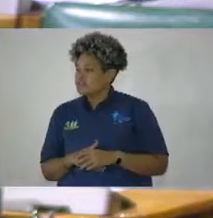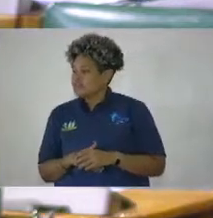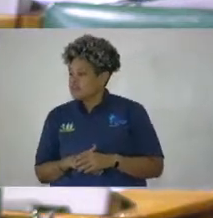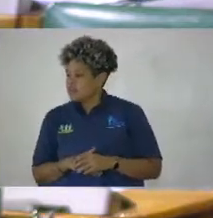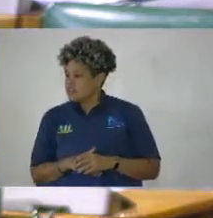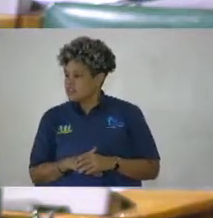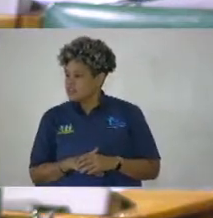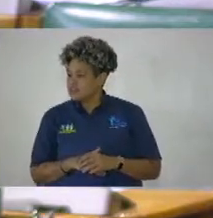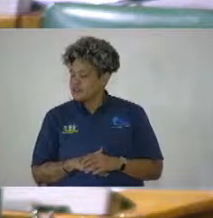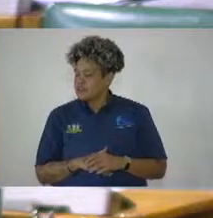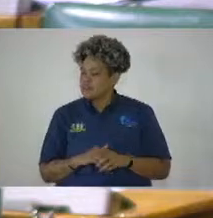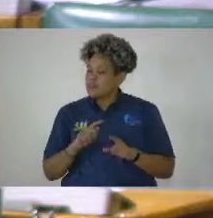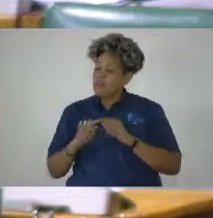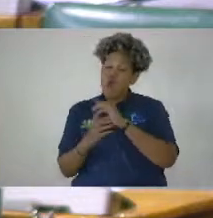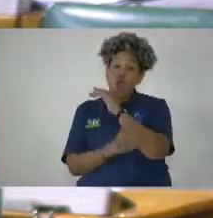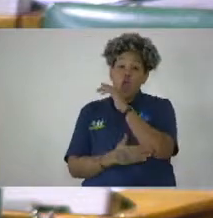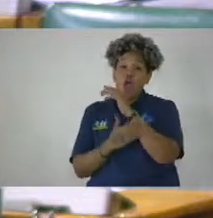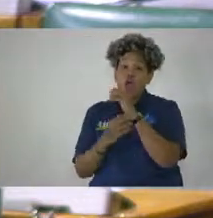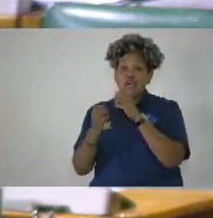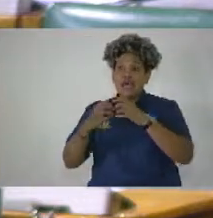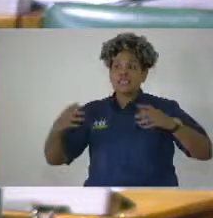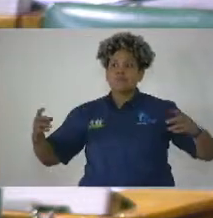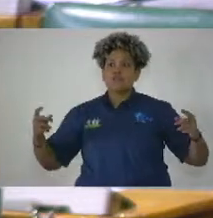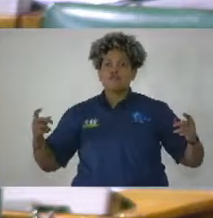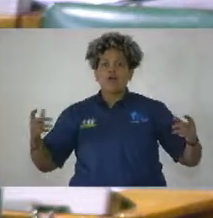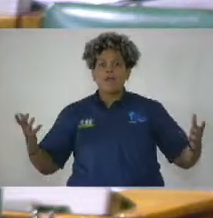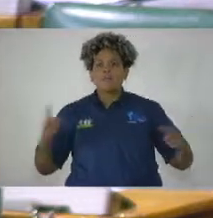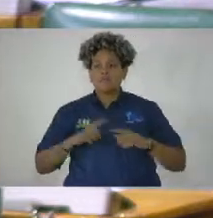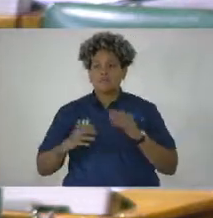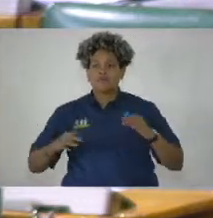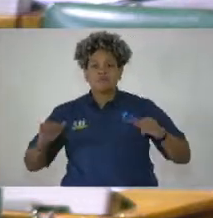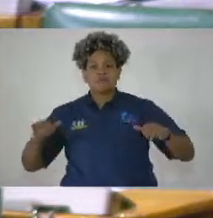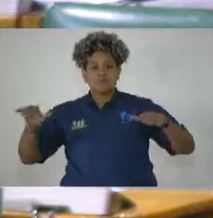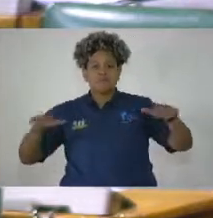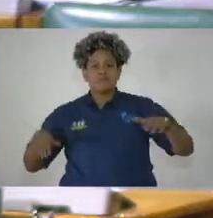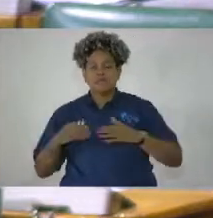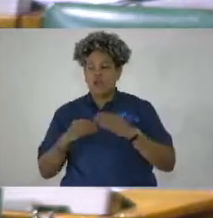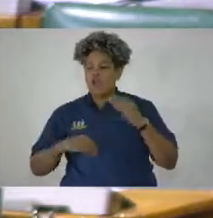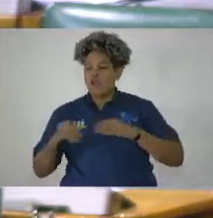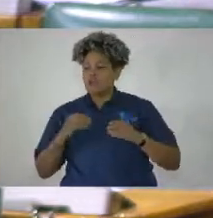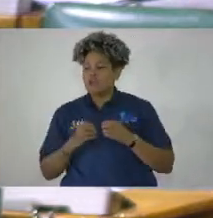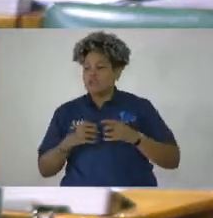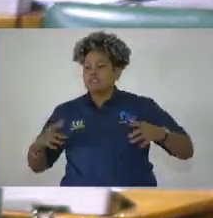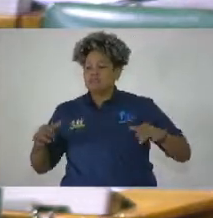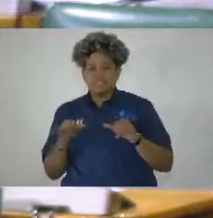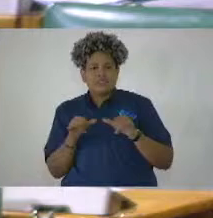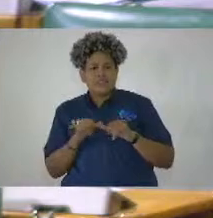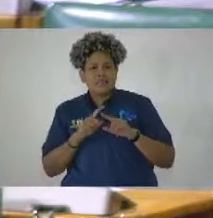But the country has expanded rapidly. Yeah? The economy has expanded in size.